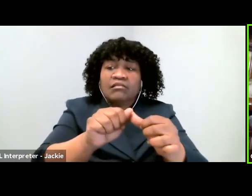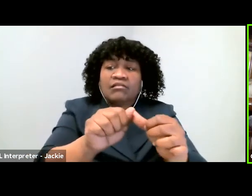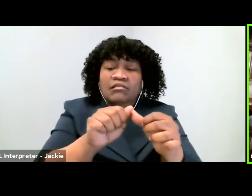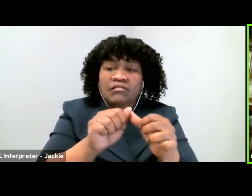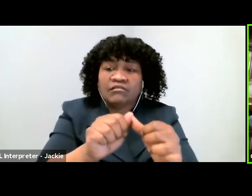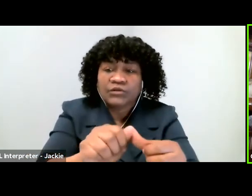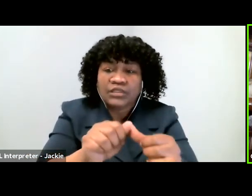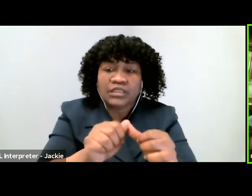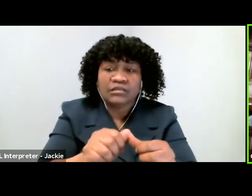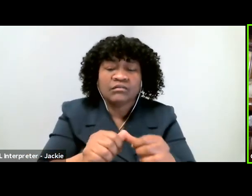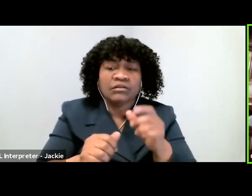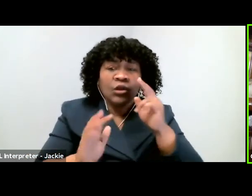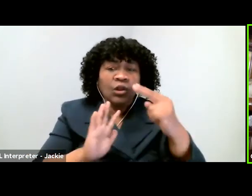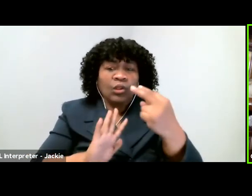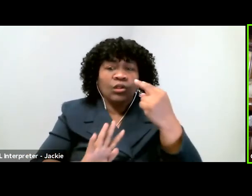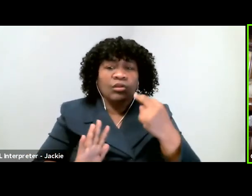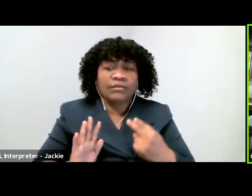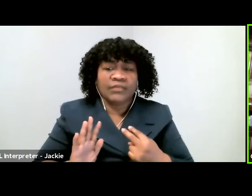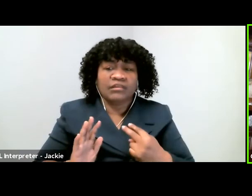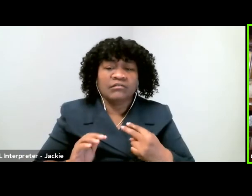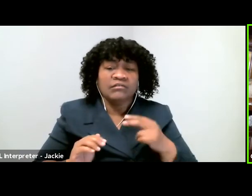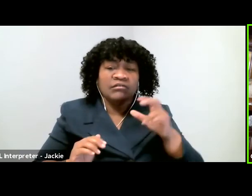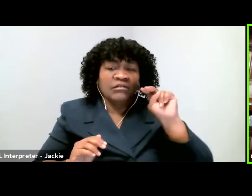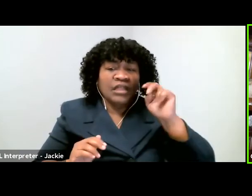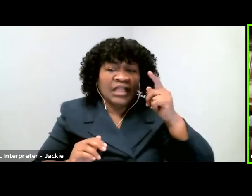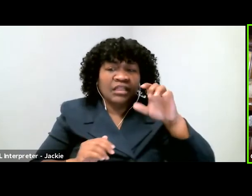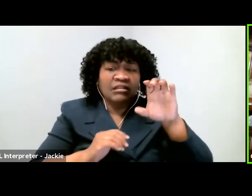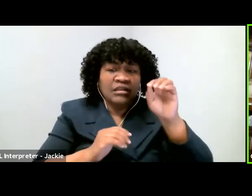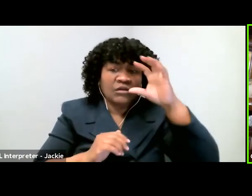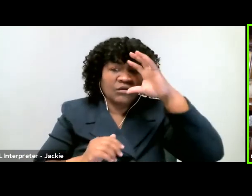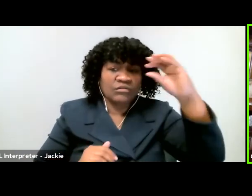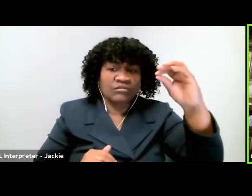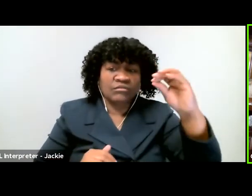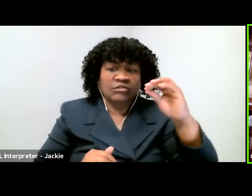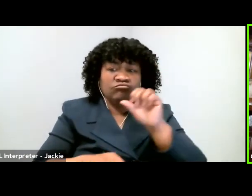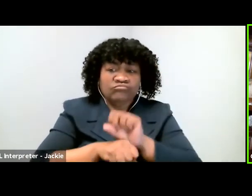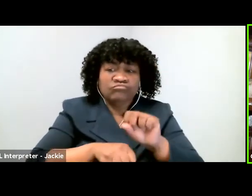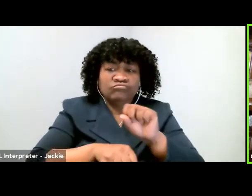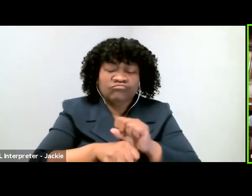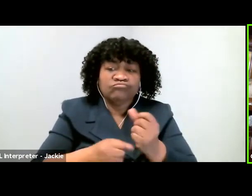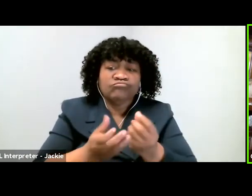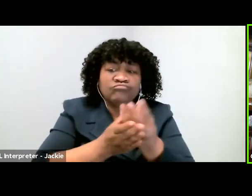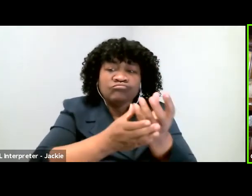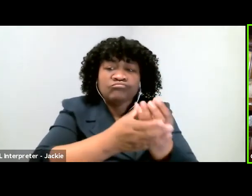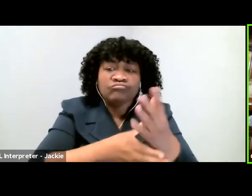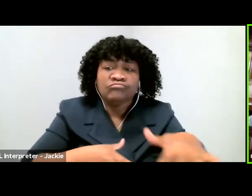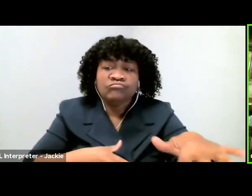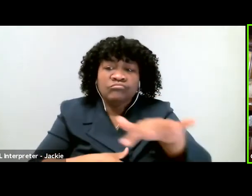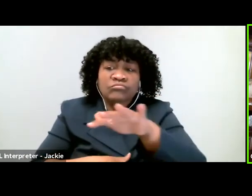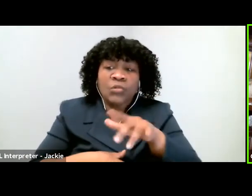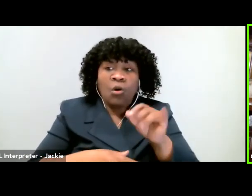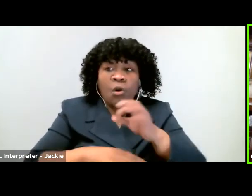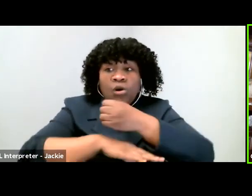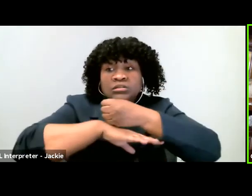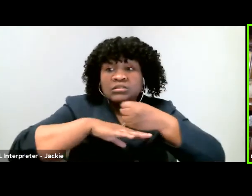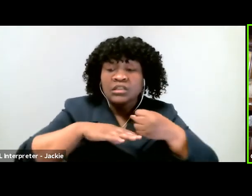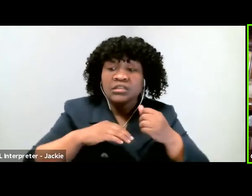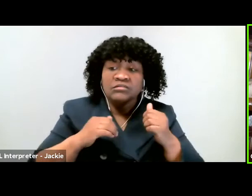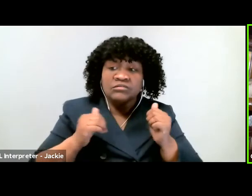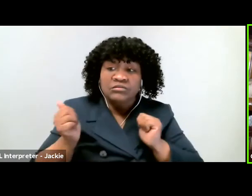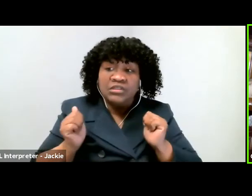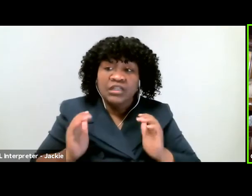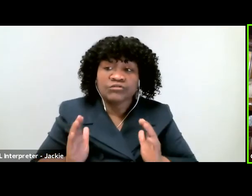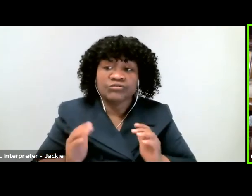fluidity. Look at me. A Negro gentleman at work in his garden, or on the stage, an